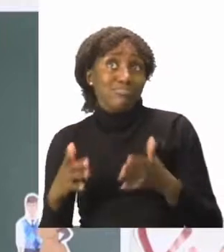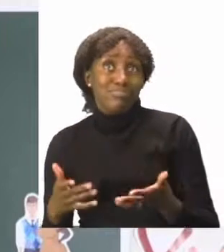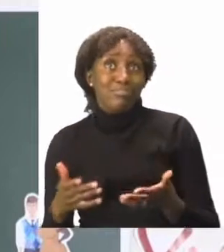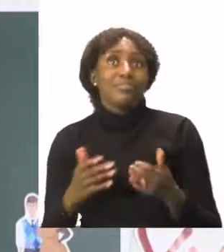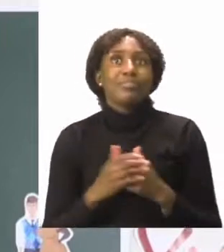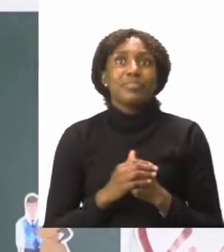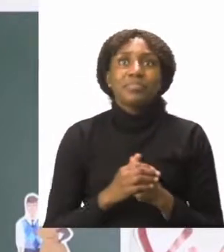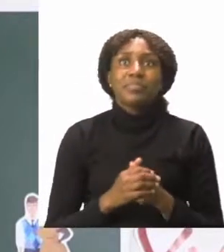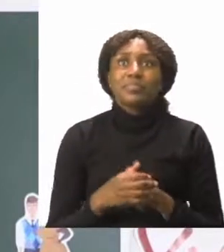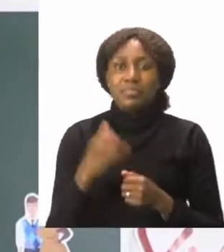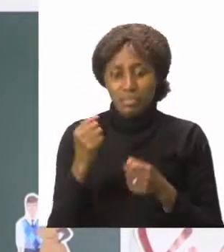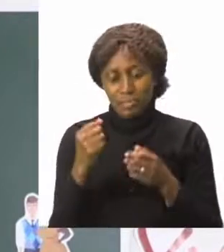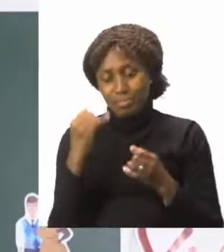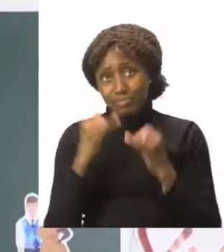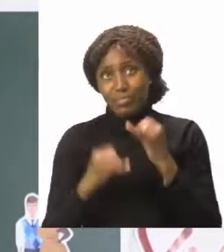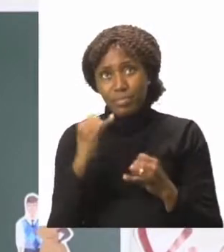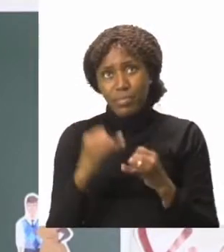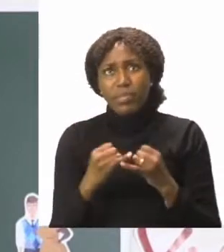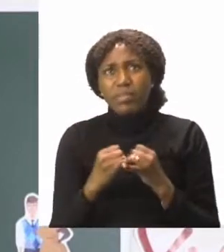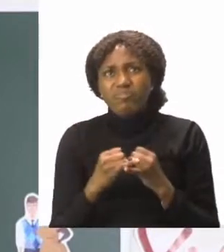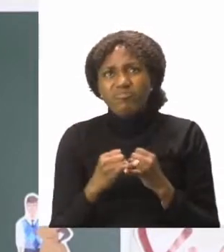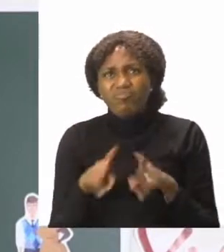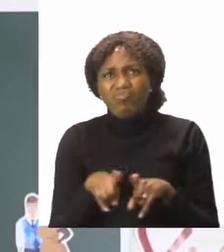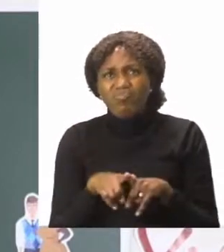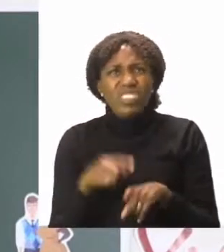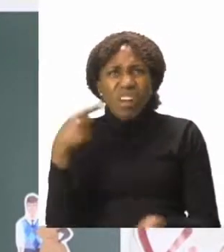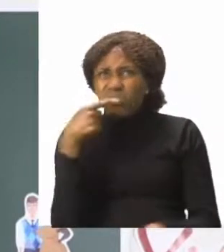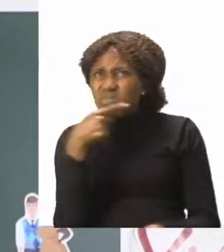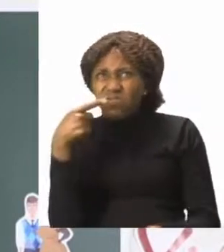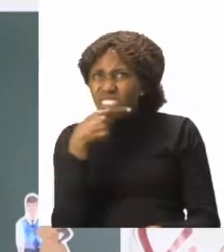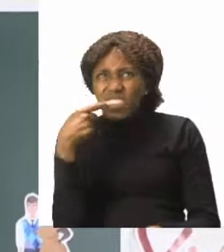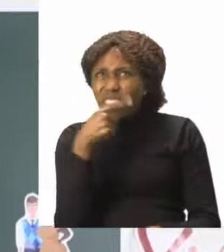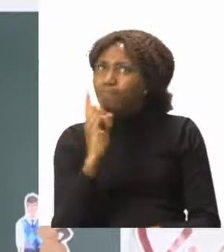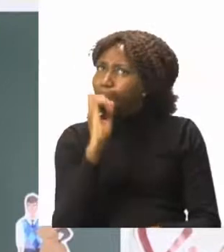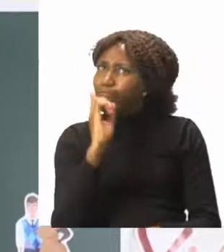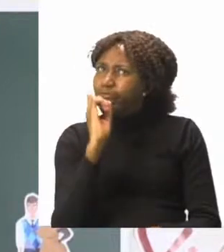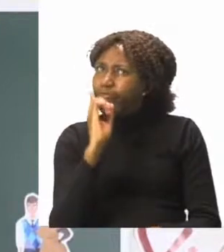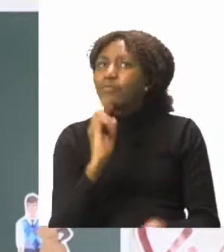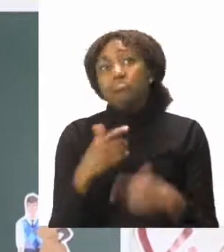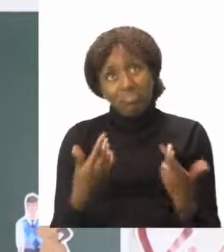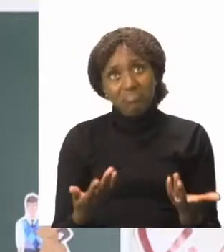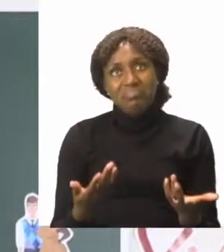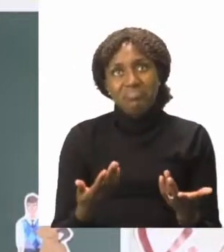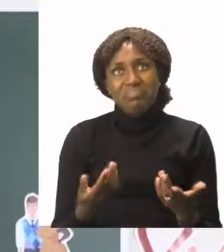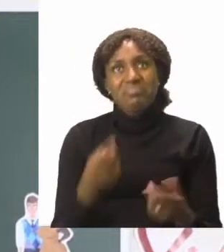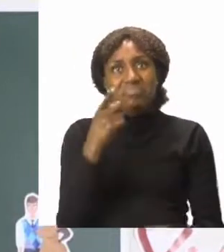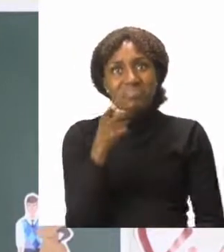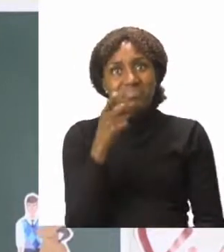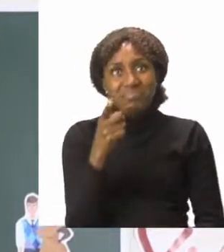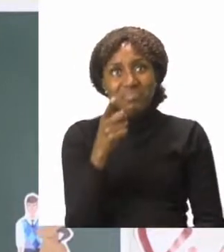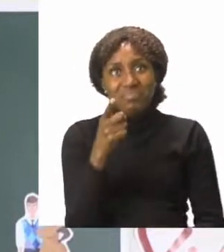we have this person here who seems to be brushing his teeth. Now for today, we're going to call him